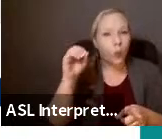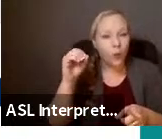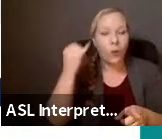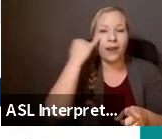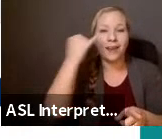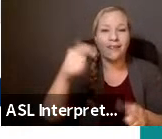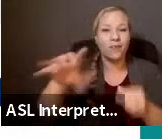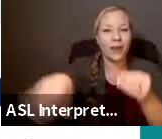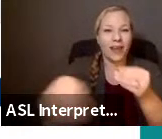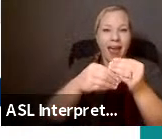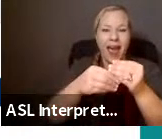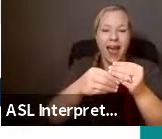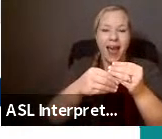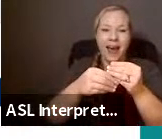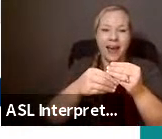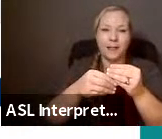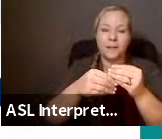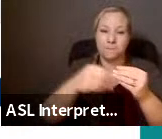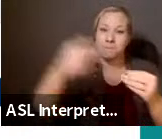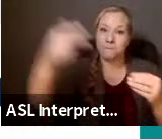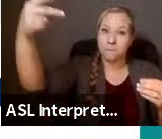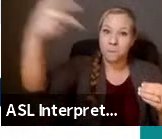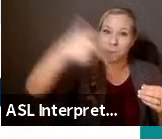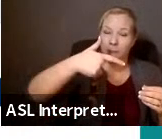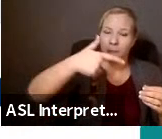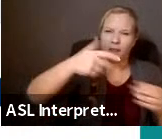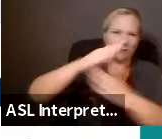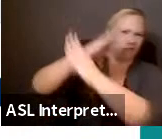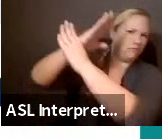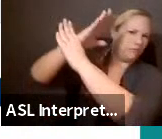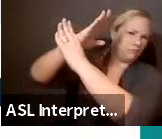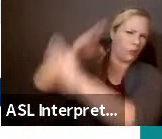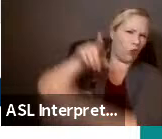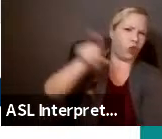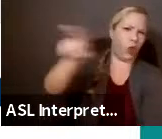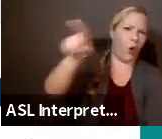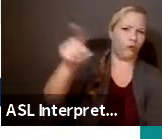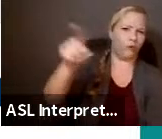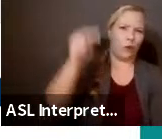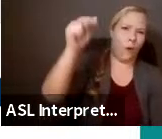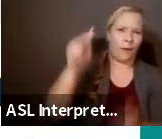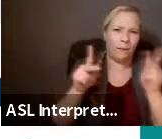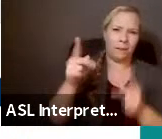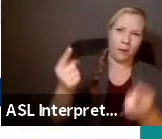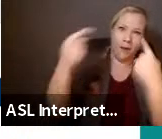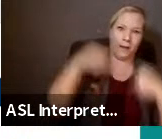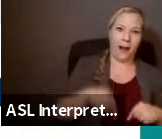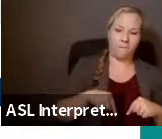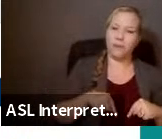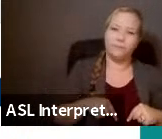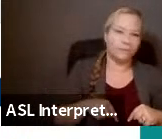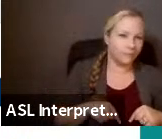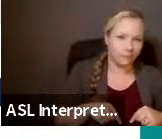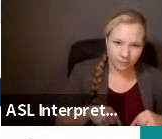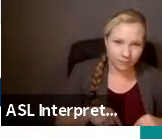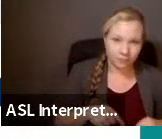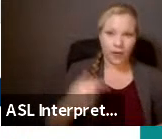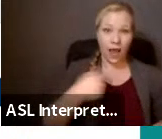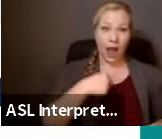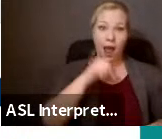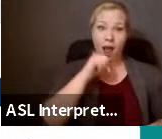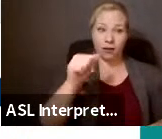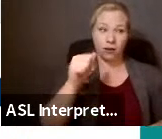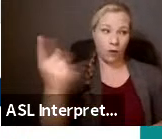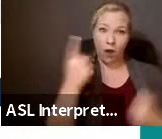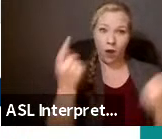to the people that want to come across, I don't necessarily advocate going across the bridge to avoid sales tax, but